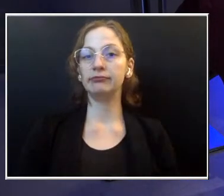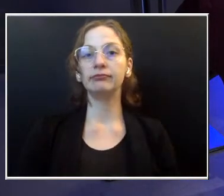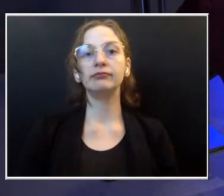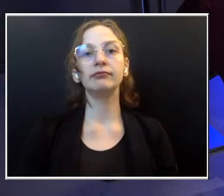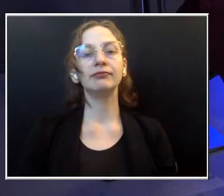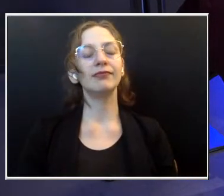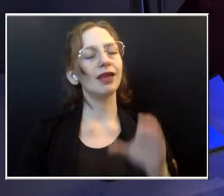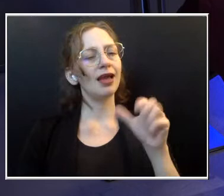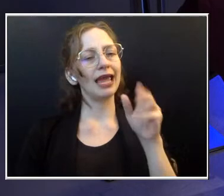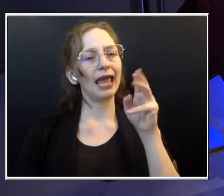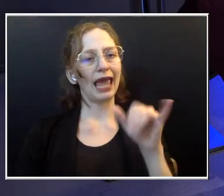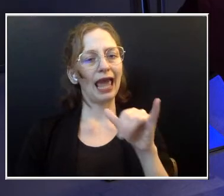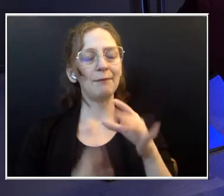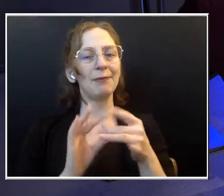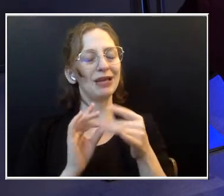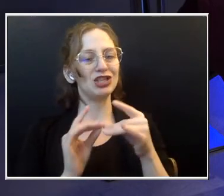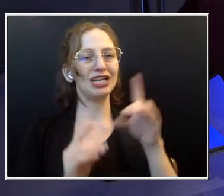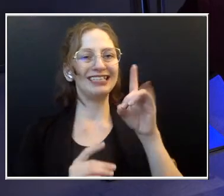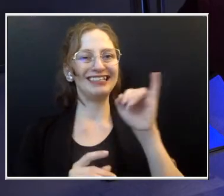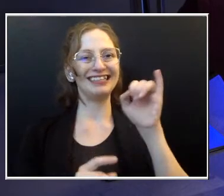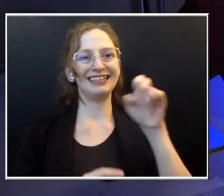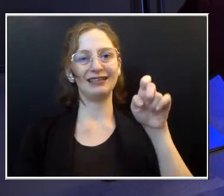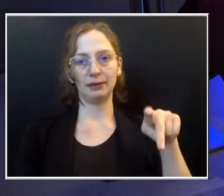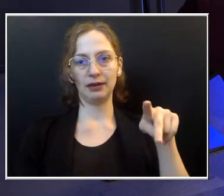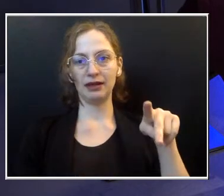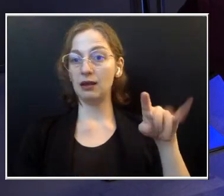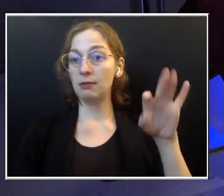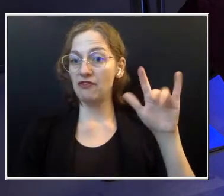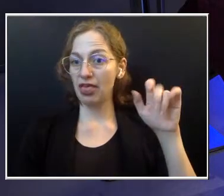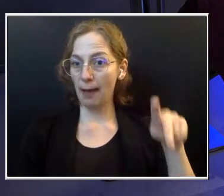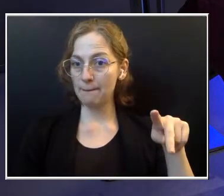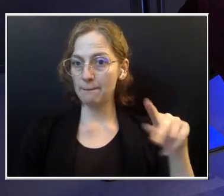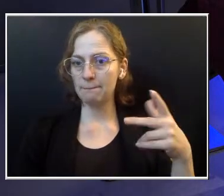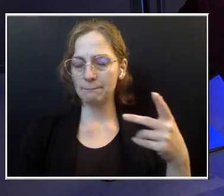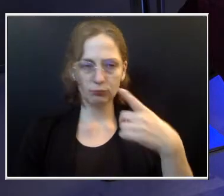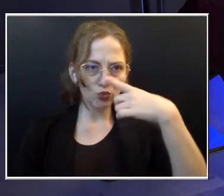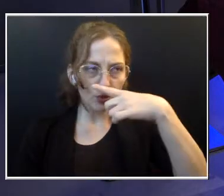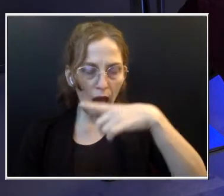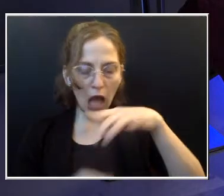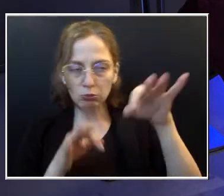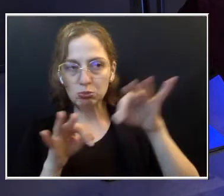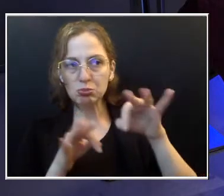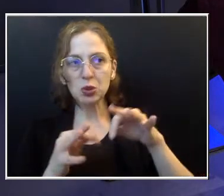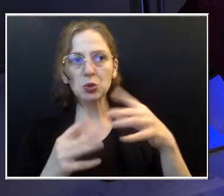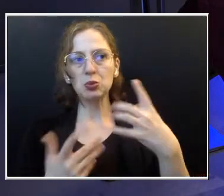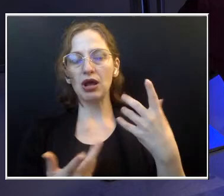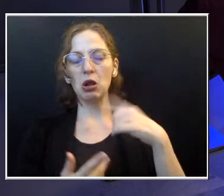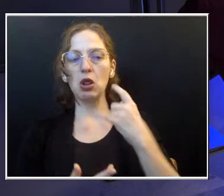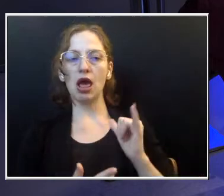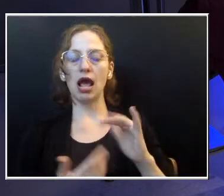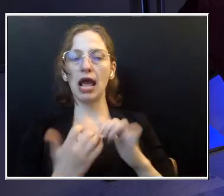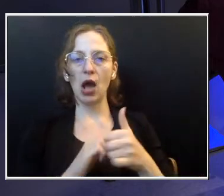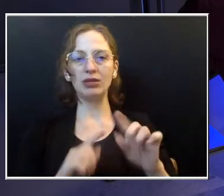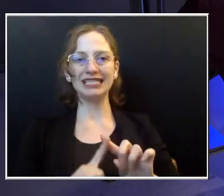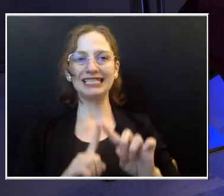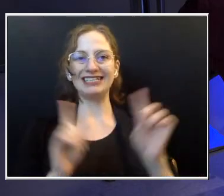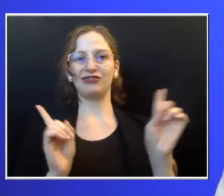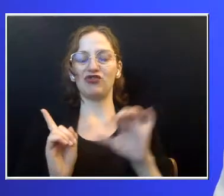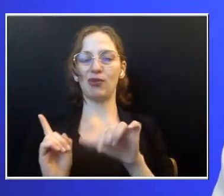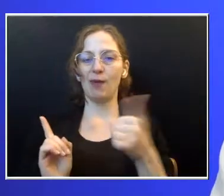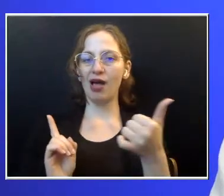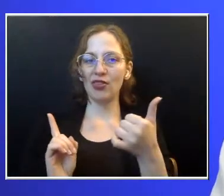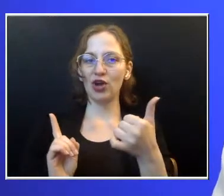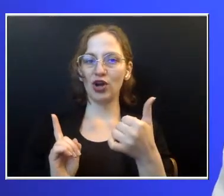about what DEEP flap reconstruction is and how it differs from maybe other type of procedures that have been available in the past. So the